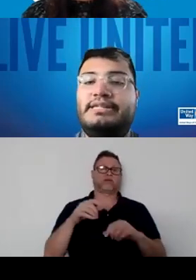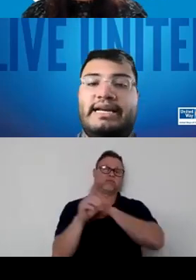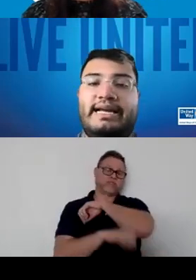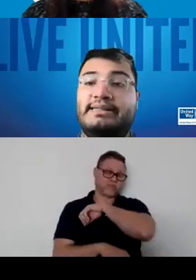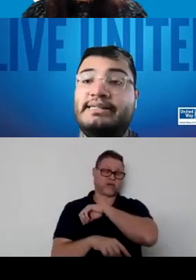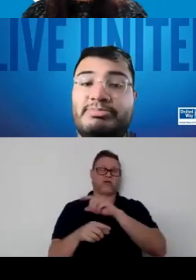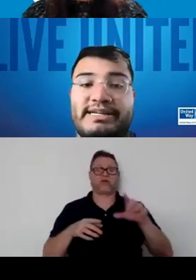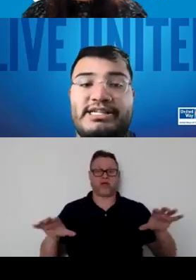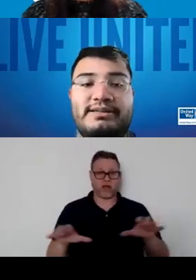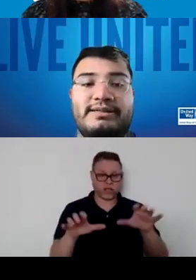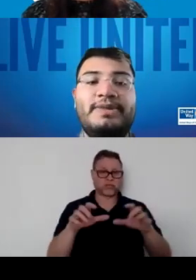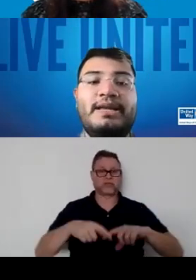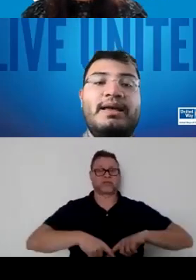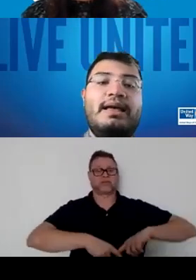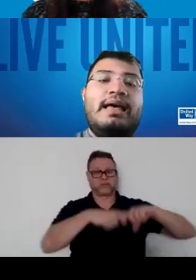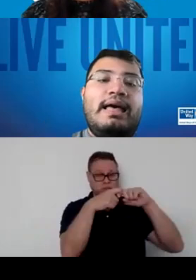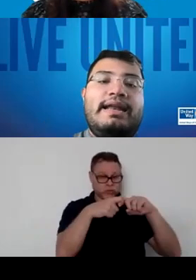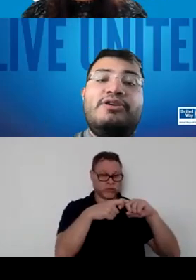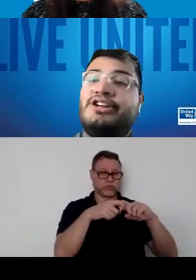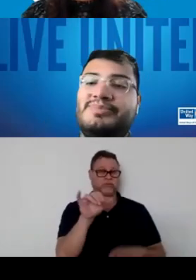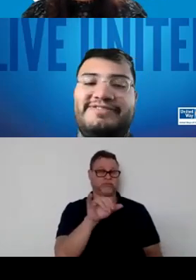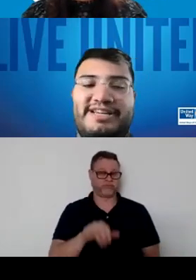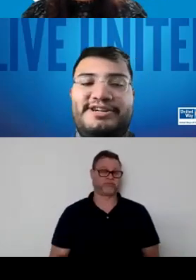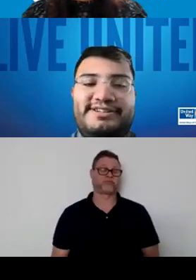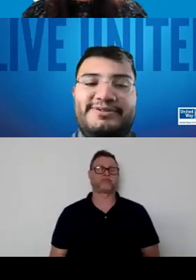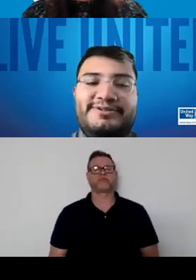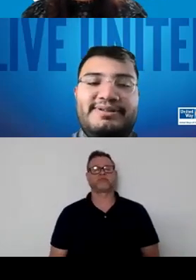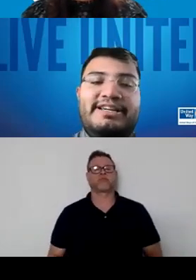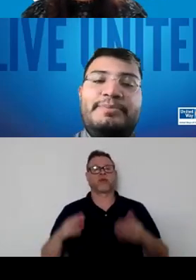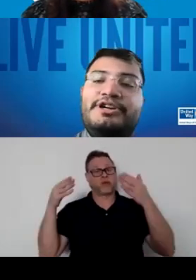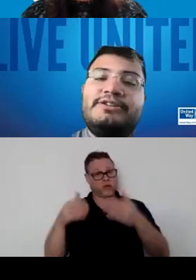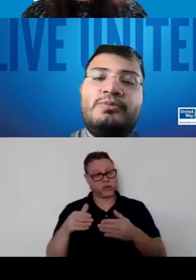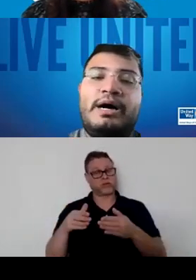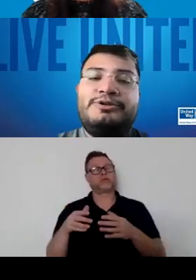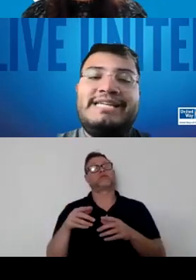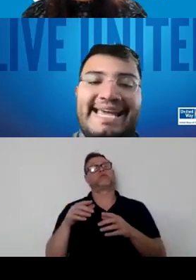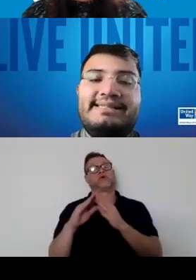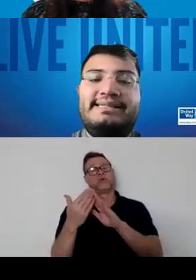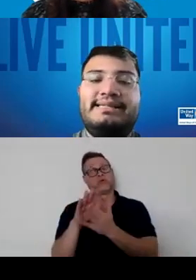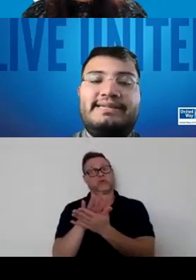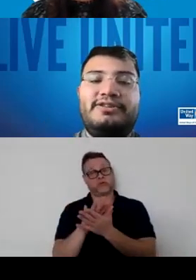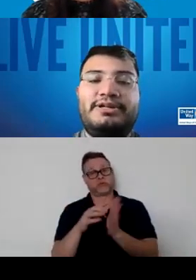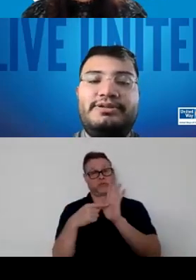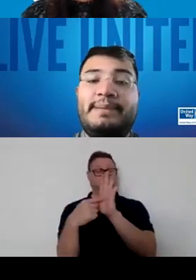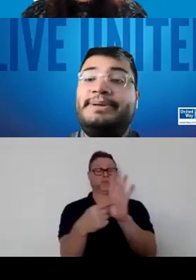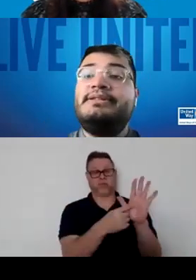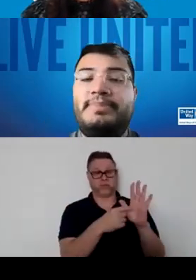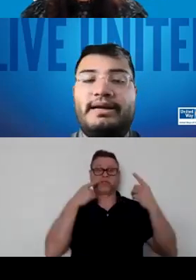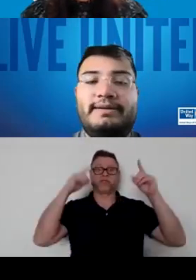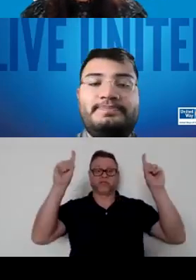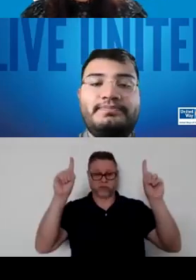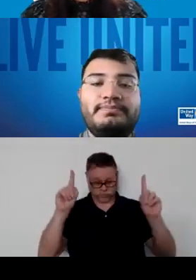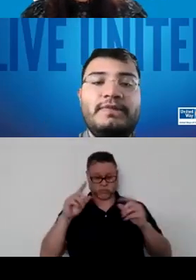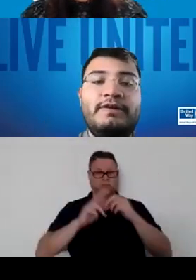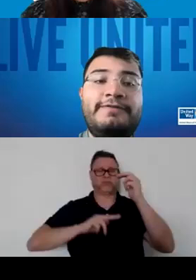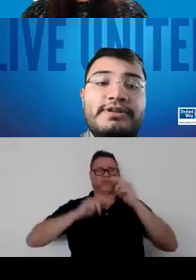actions such as suspensions. Now, in terms of community schools, the community school model takes this successful approach and builds upon